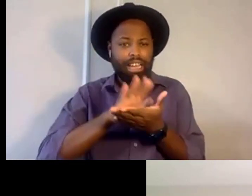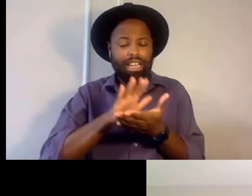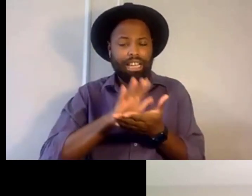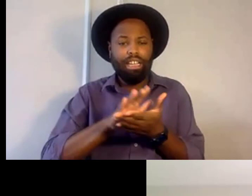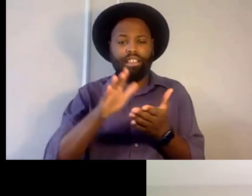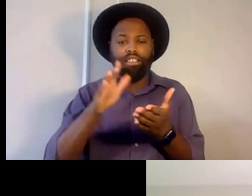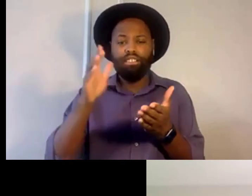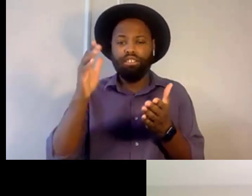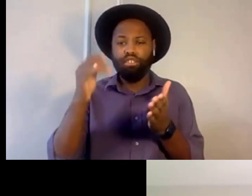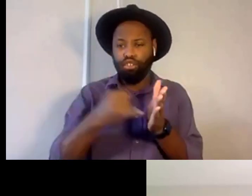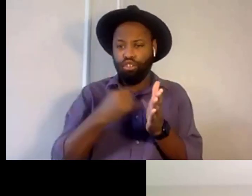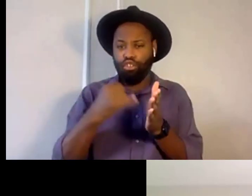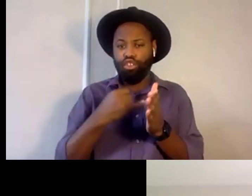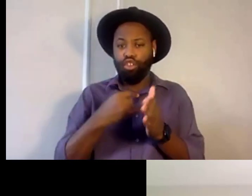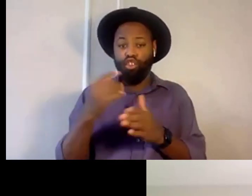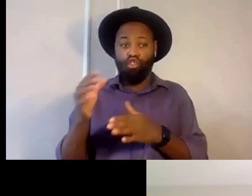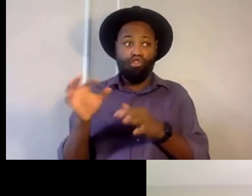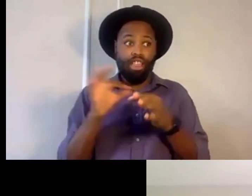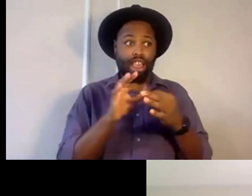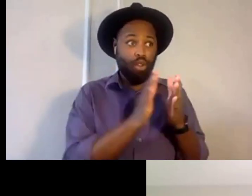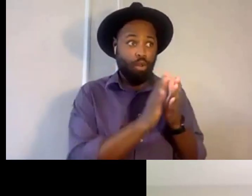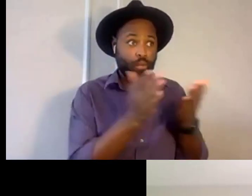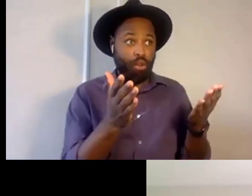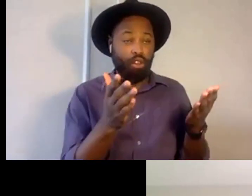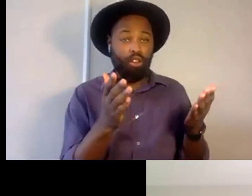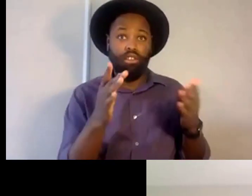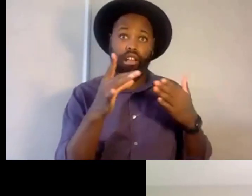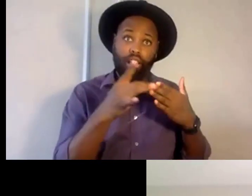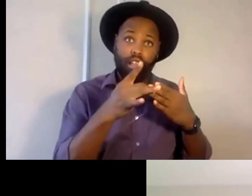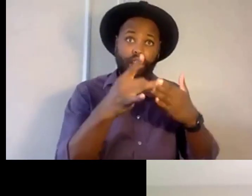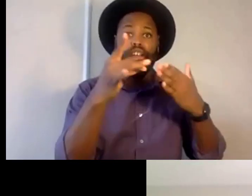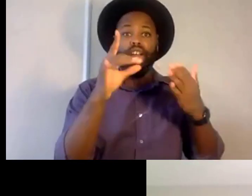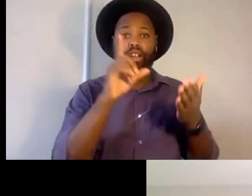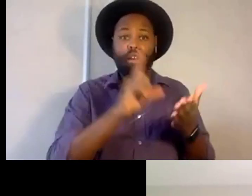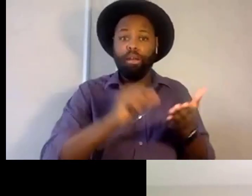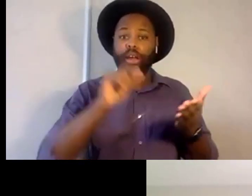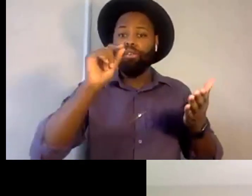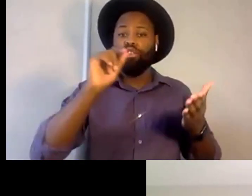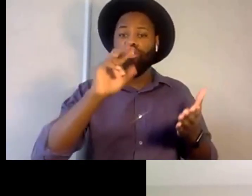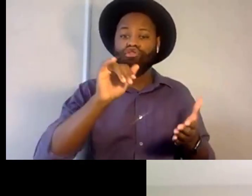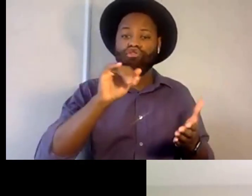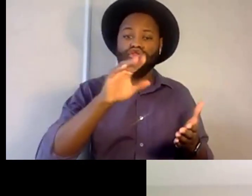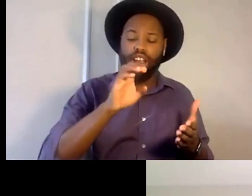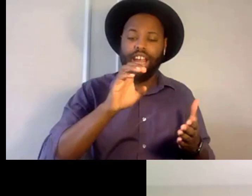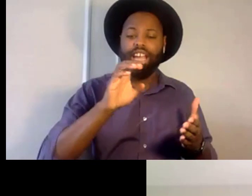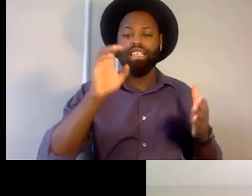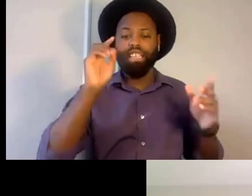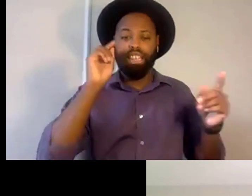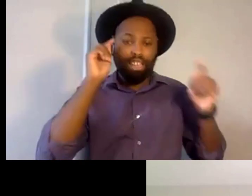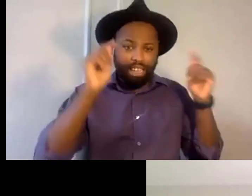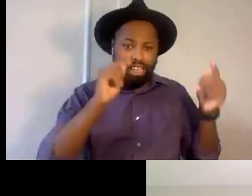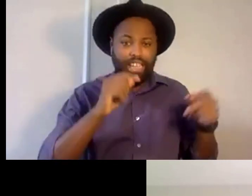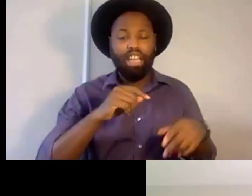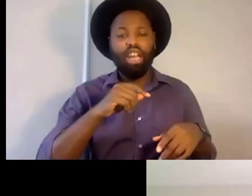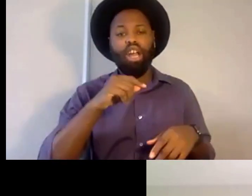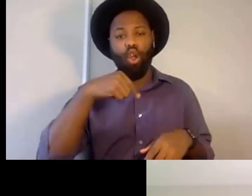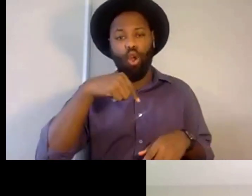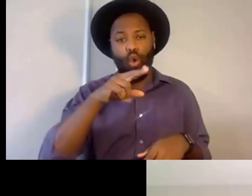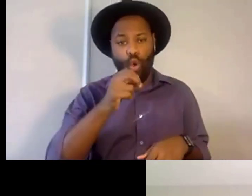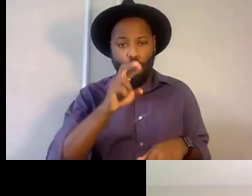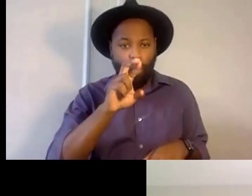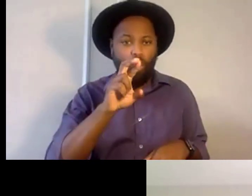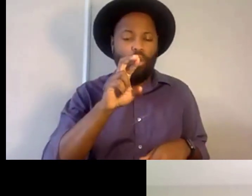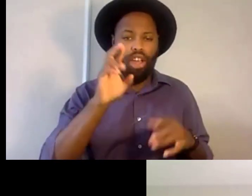of being a leader in publishing critical race theory, being a leader in publishing queer studies. So